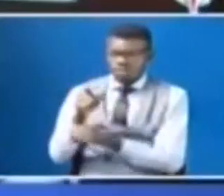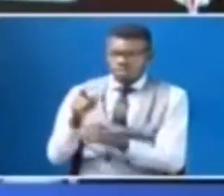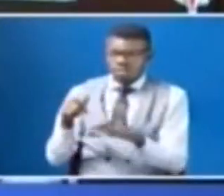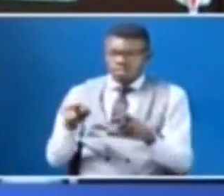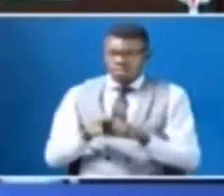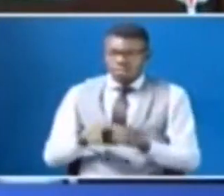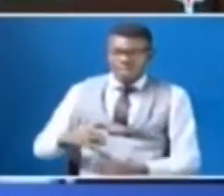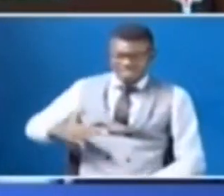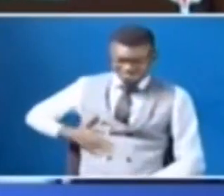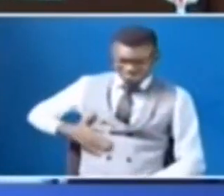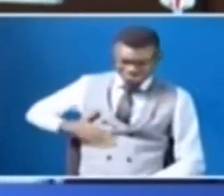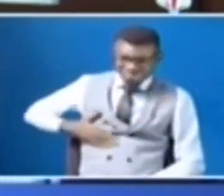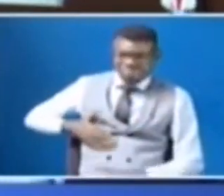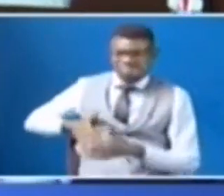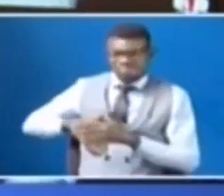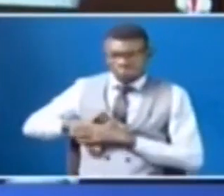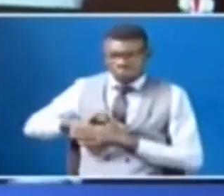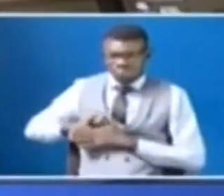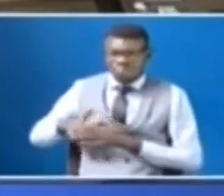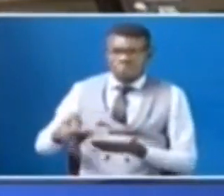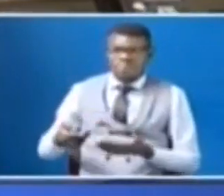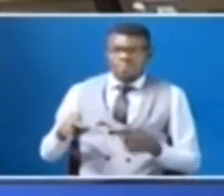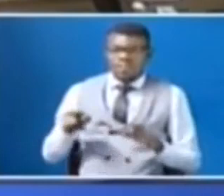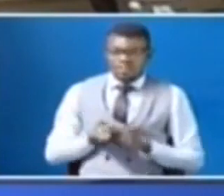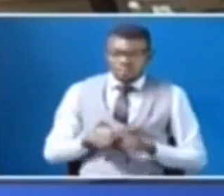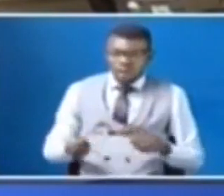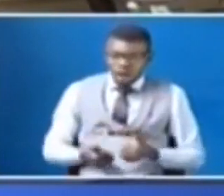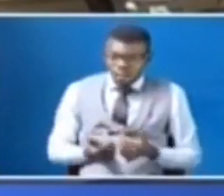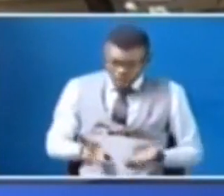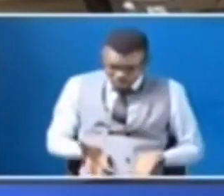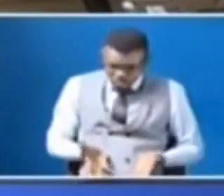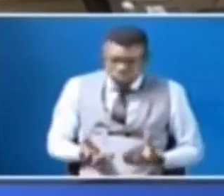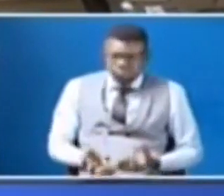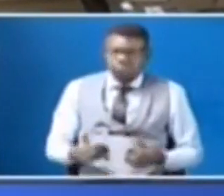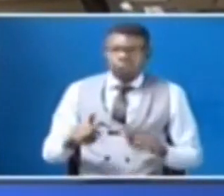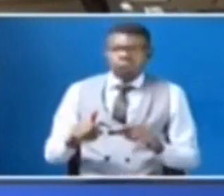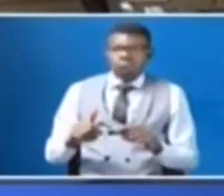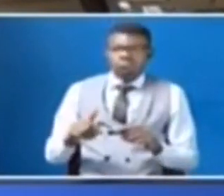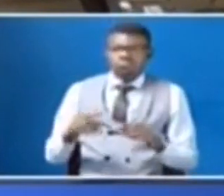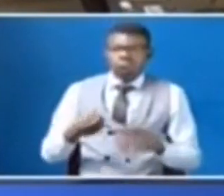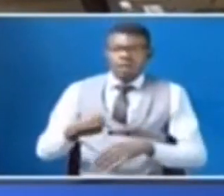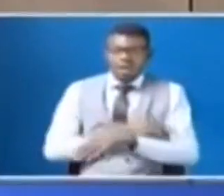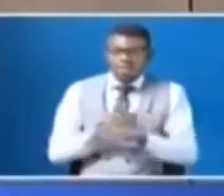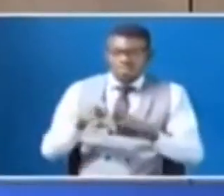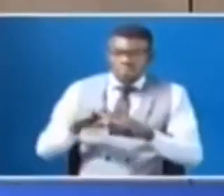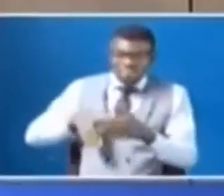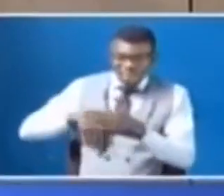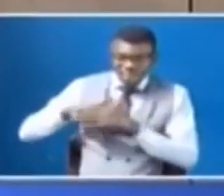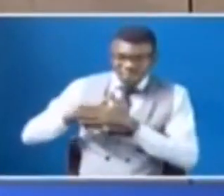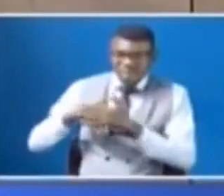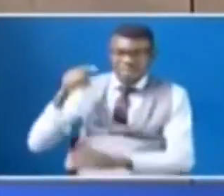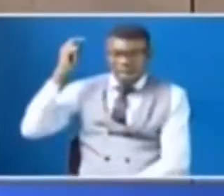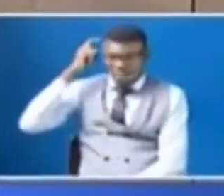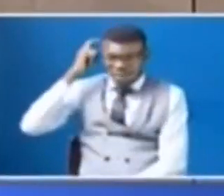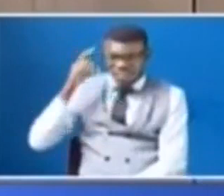lung, pancreatic, adrenal or prostate cancers, and also liver and brain metastasis. When the robot